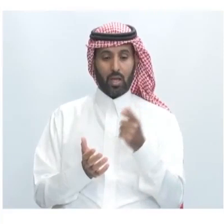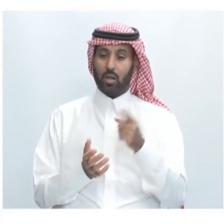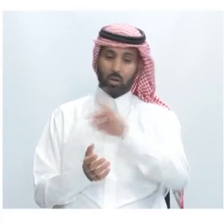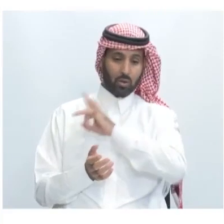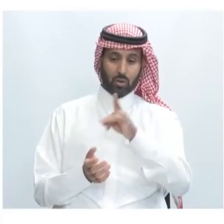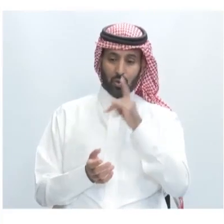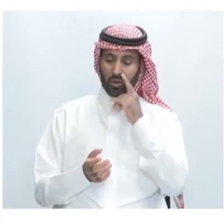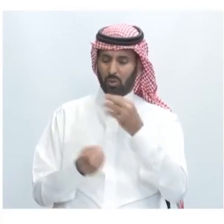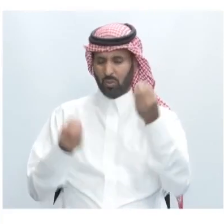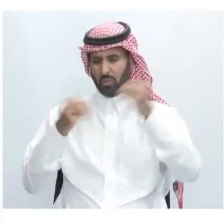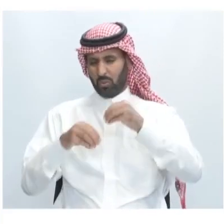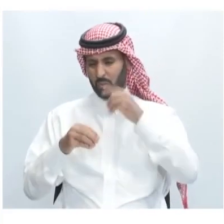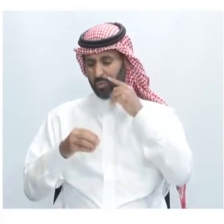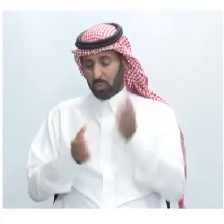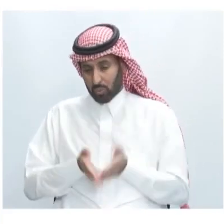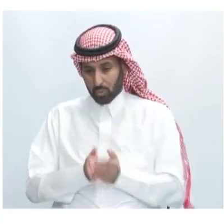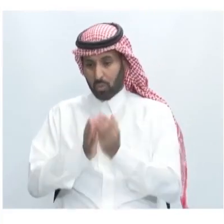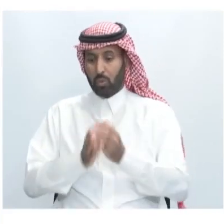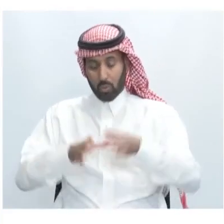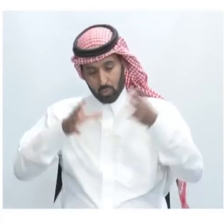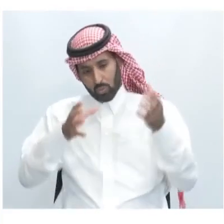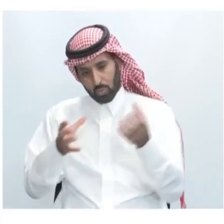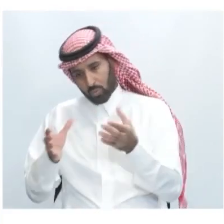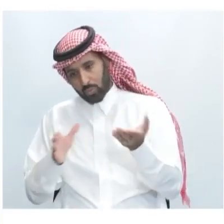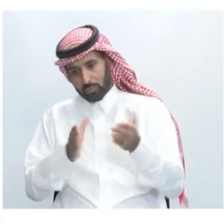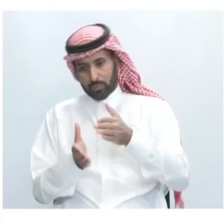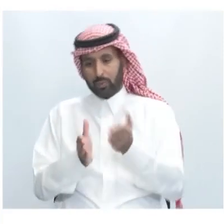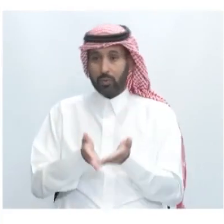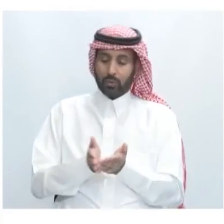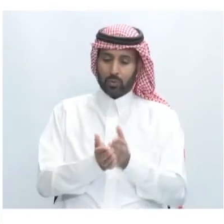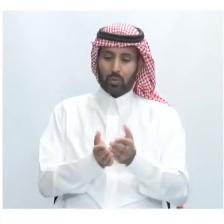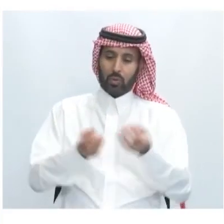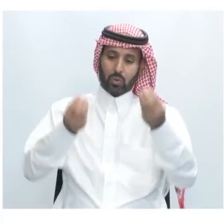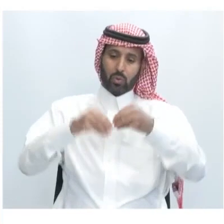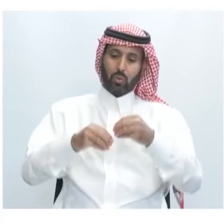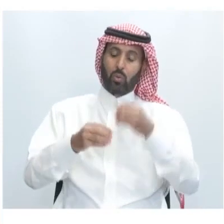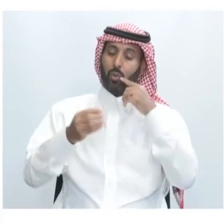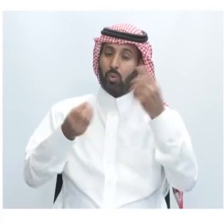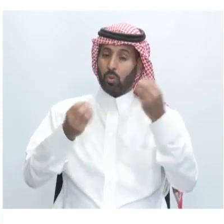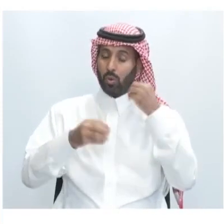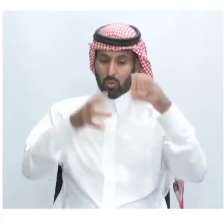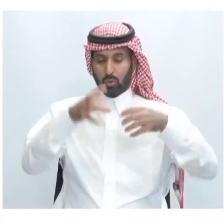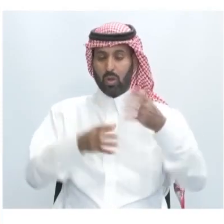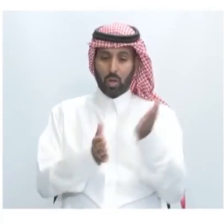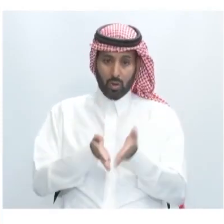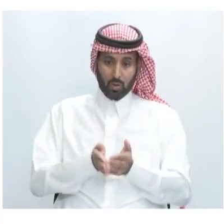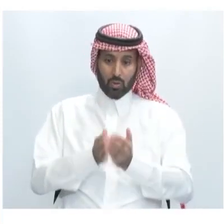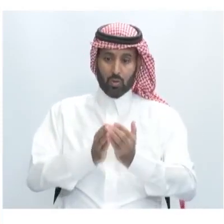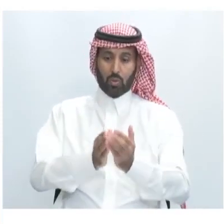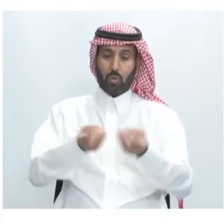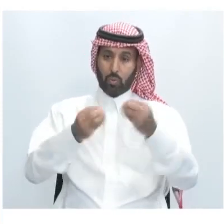don't overload the boat. Don't overload the boat. So overload here is a